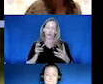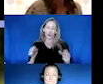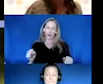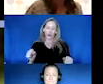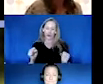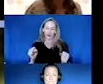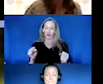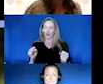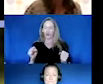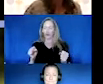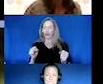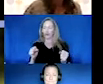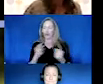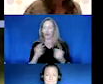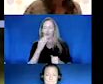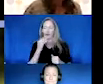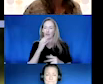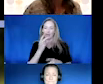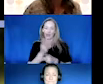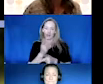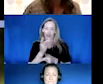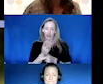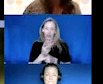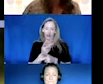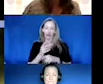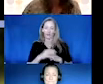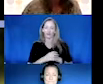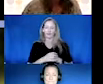well as our other patients.